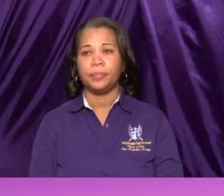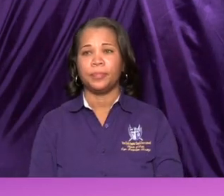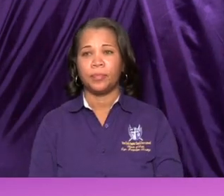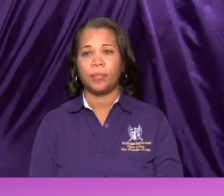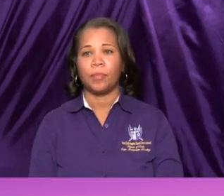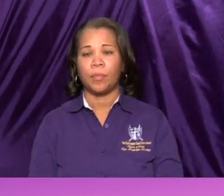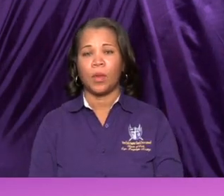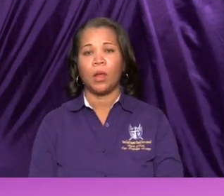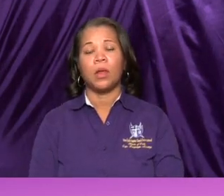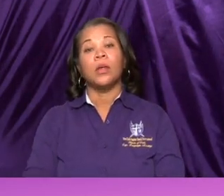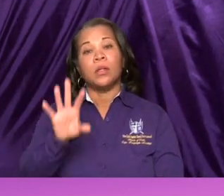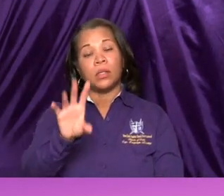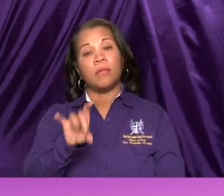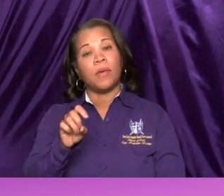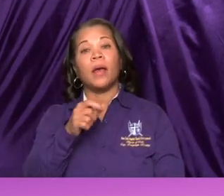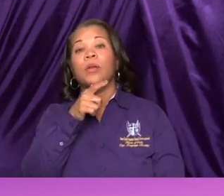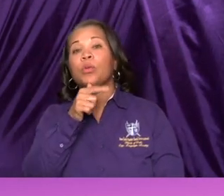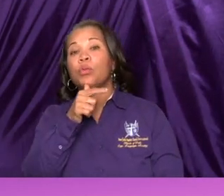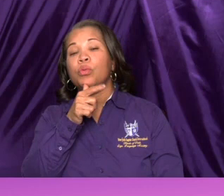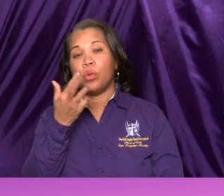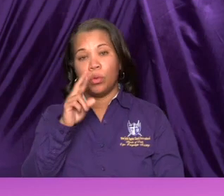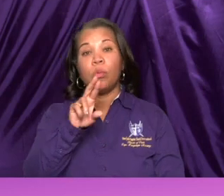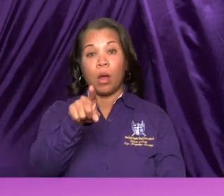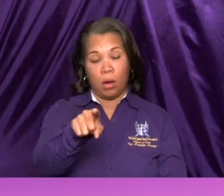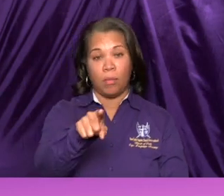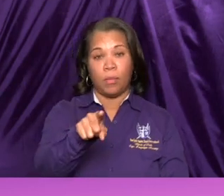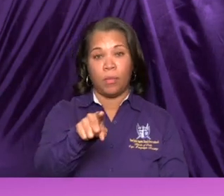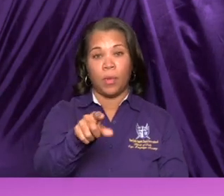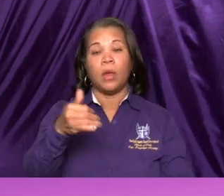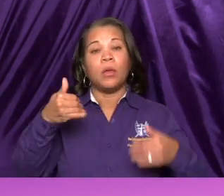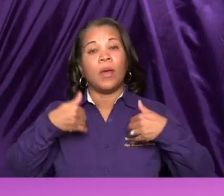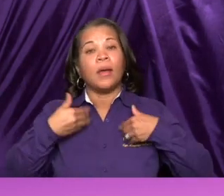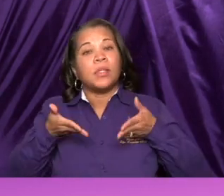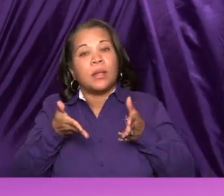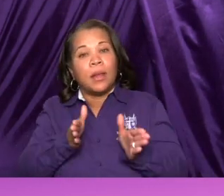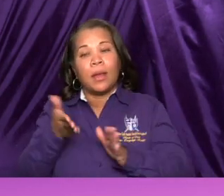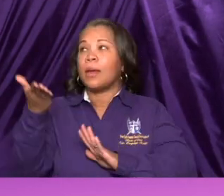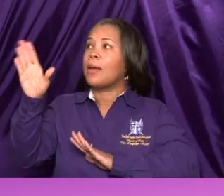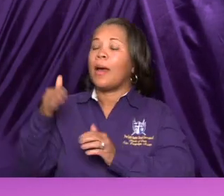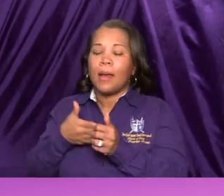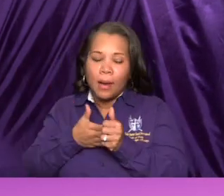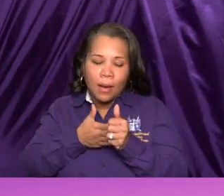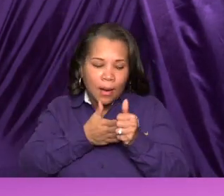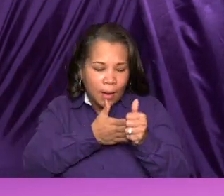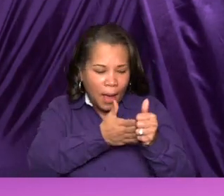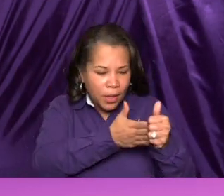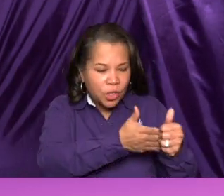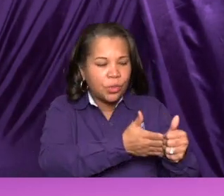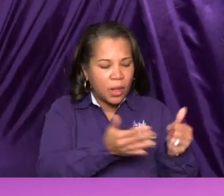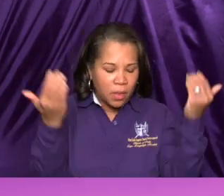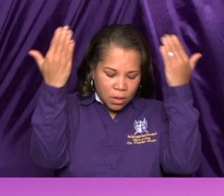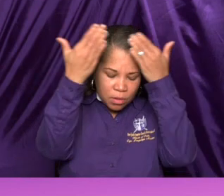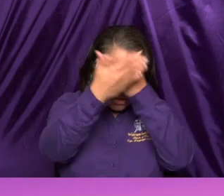So in order to find out who you are, you have to allow God to guide you in the darkest places of your